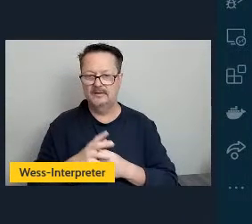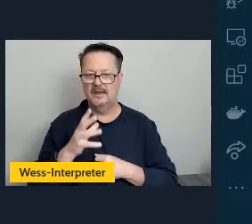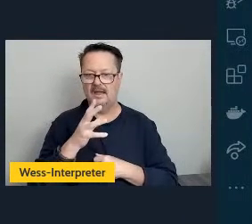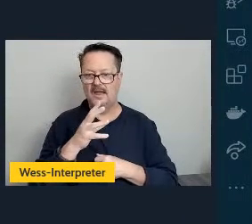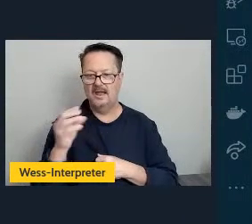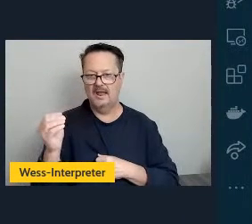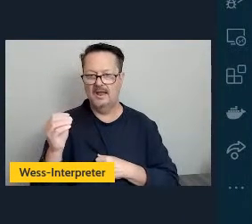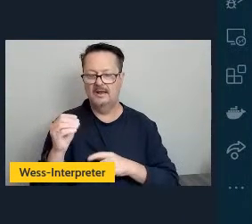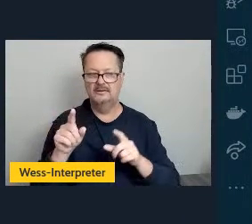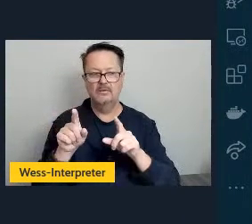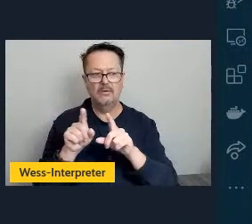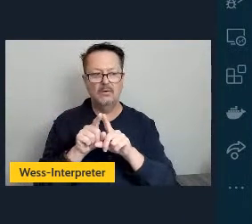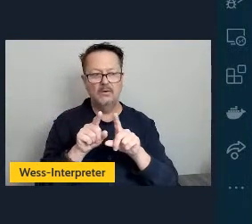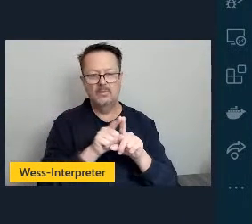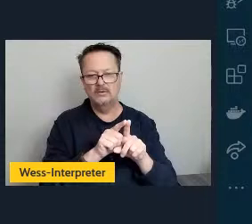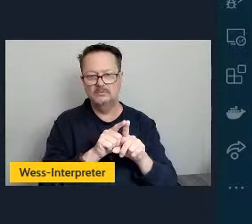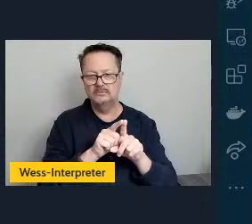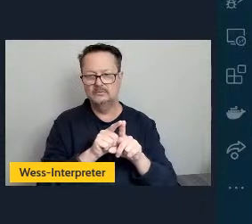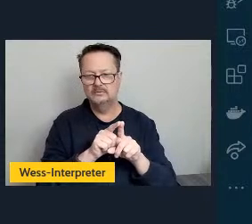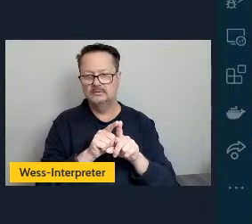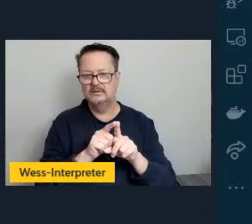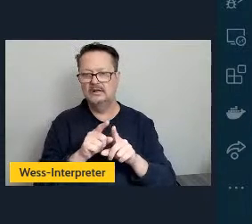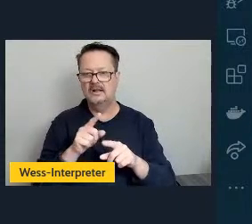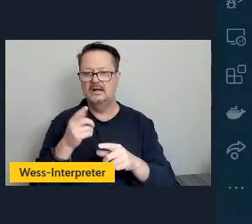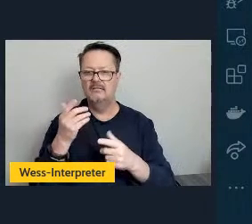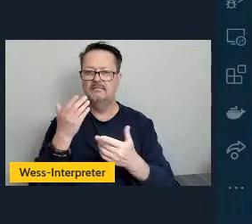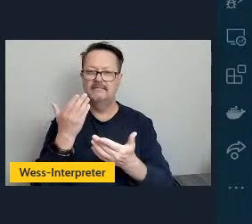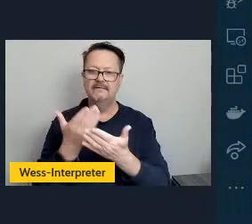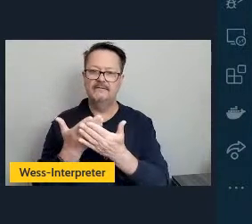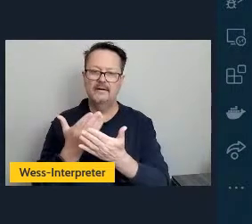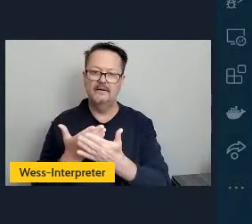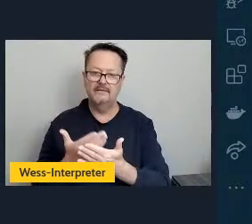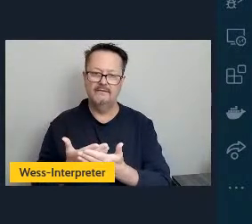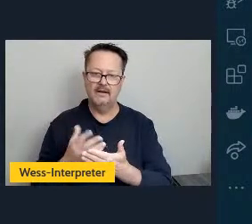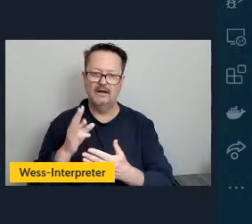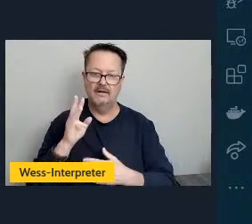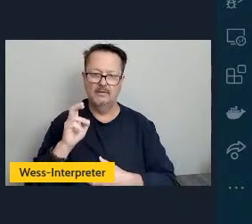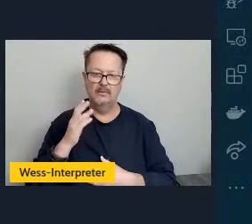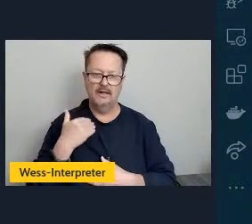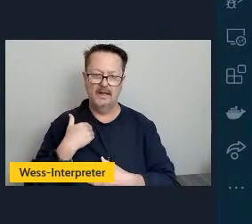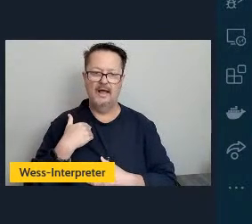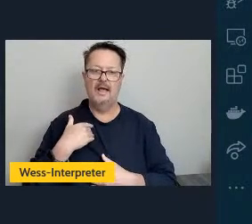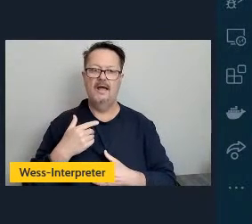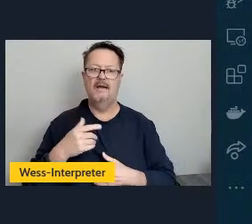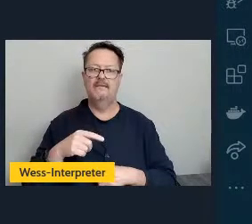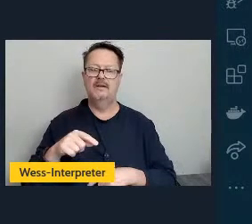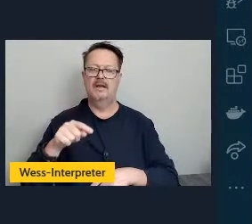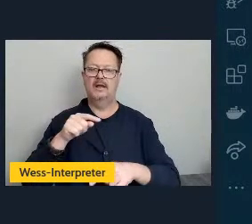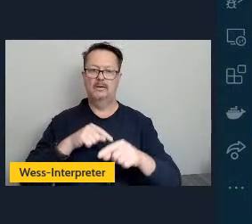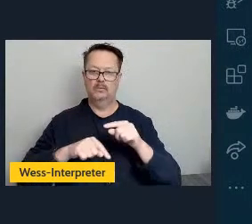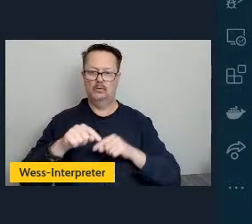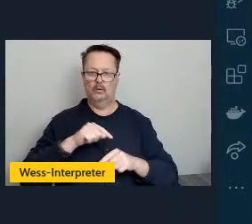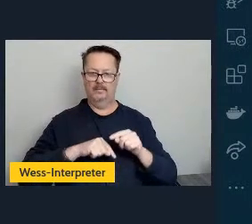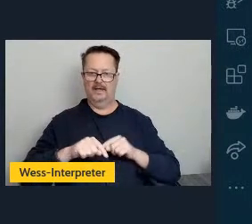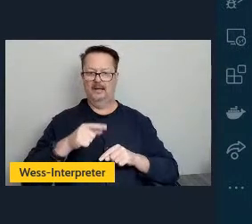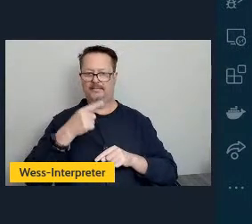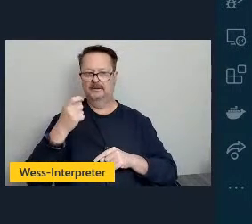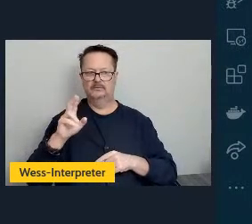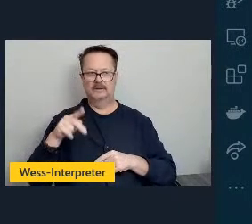And also let's verify that there will be a rollback by updating the version number right